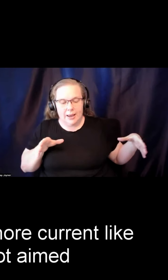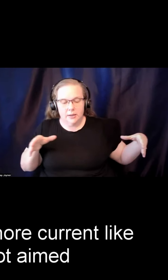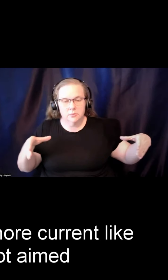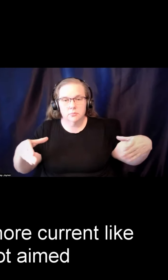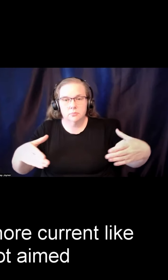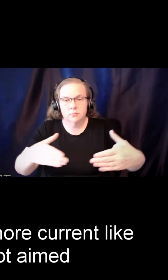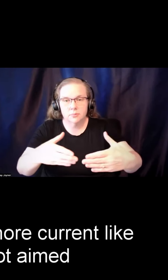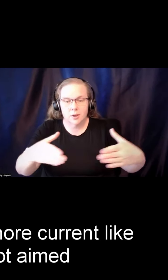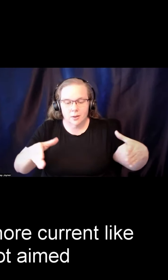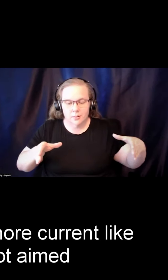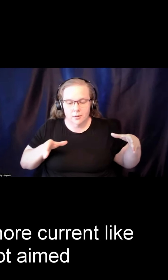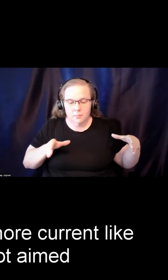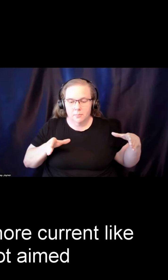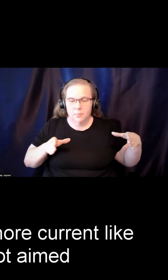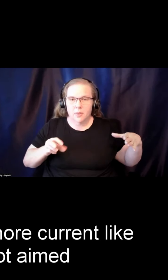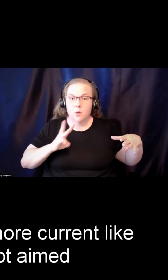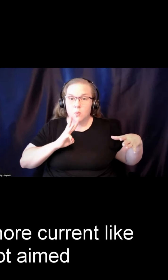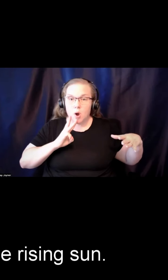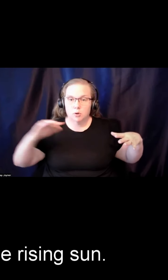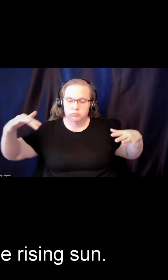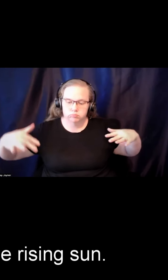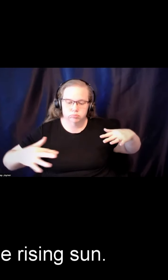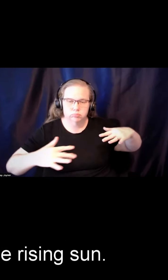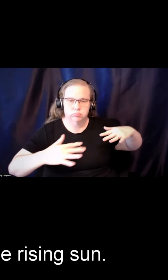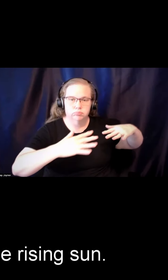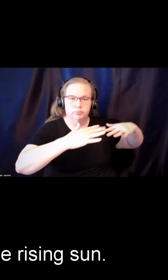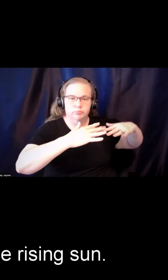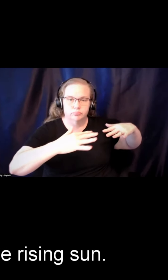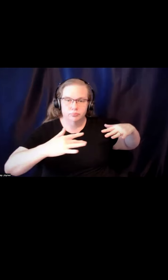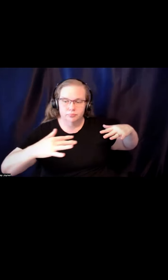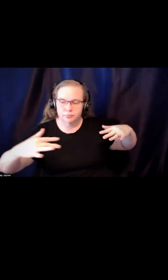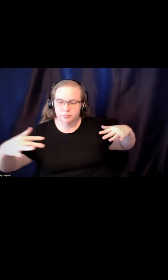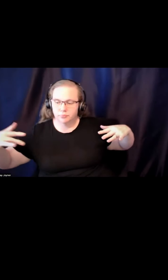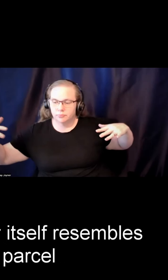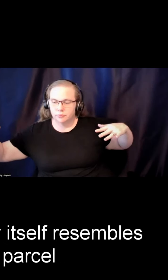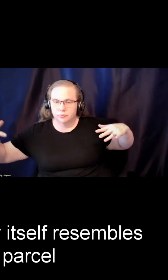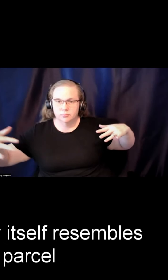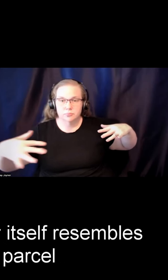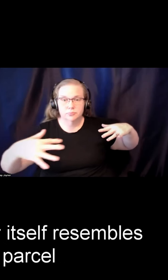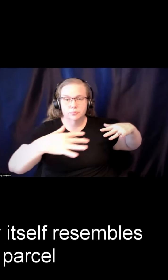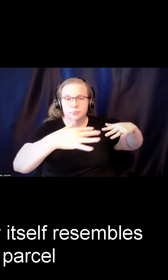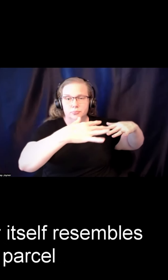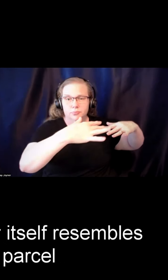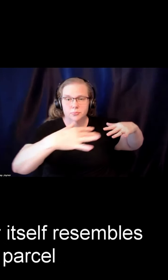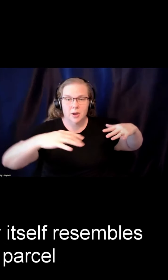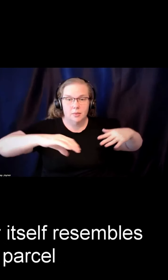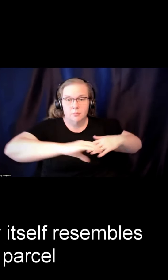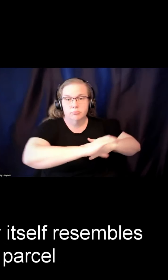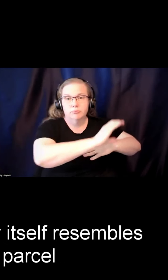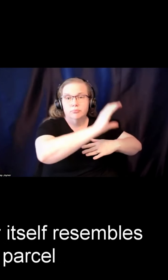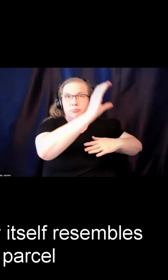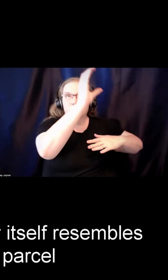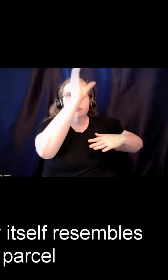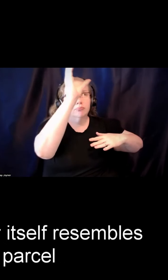deflecting the longshore current like a crooked foot aimed straight toward the rising sun. On a map, the harbor